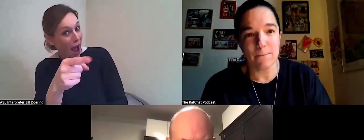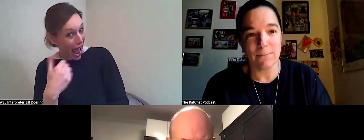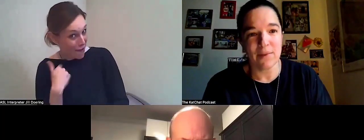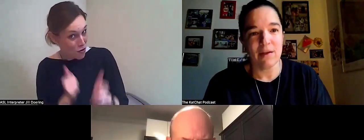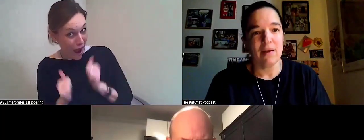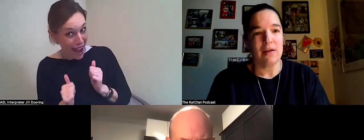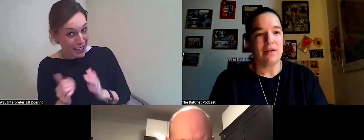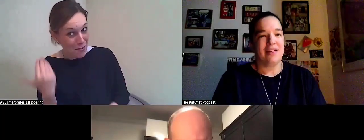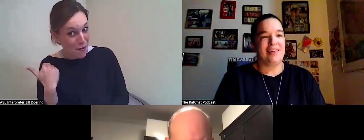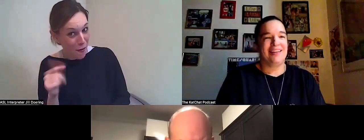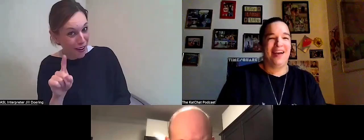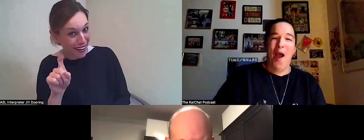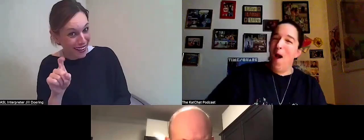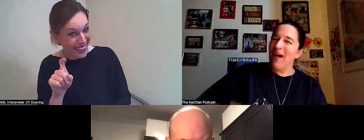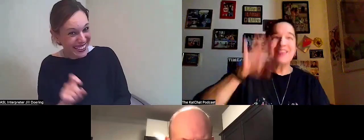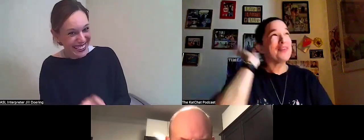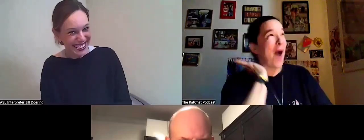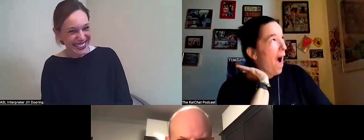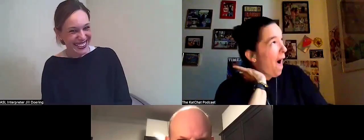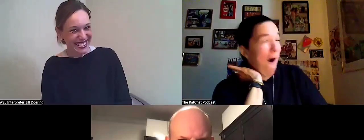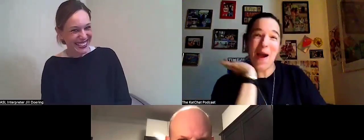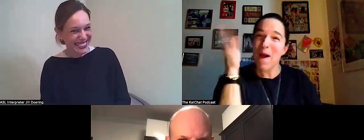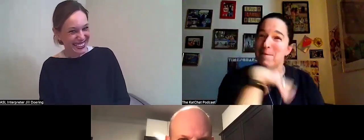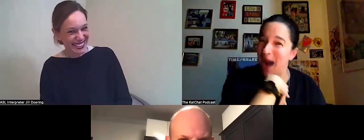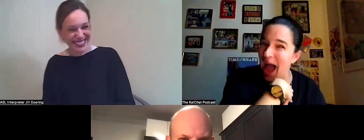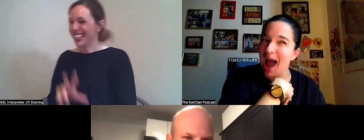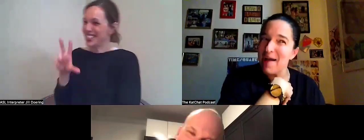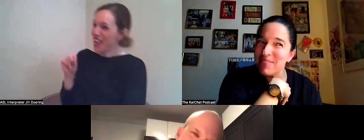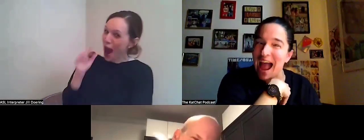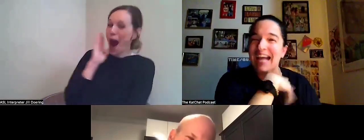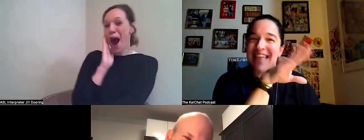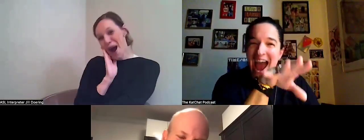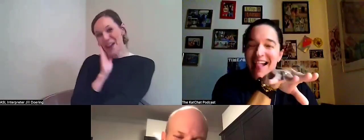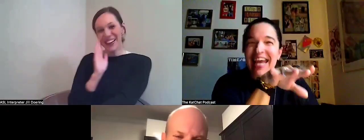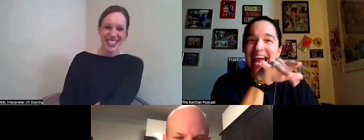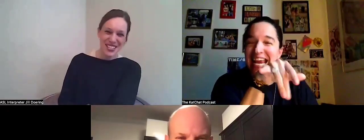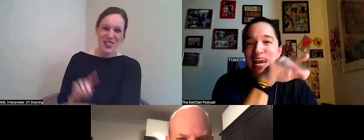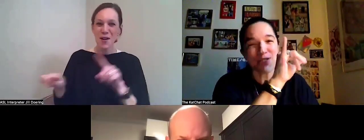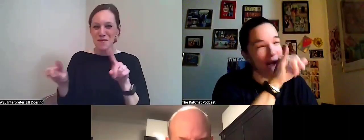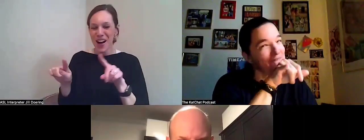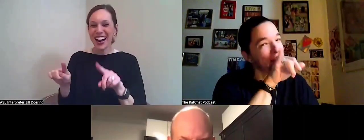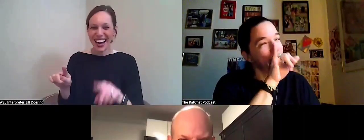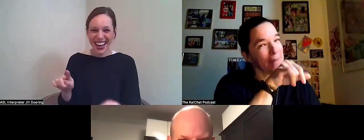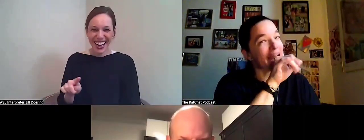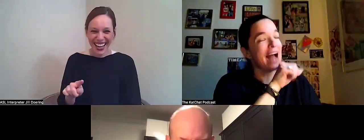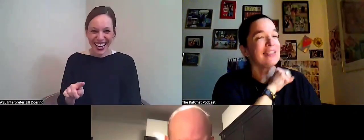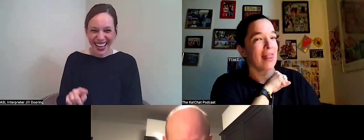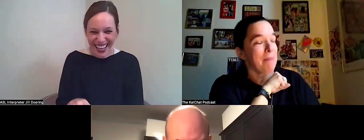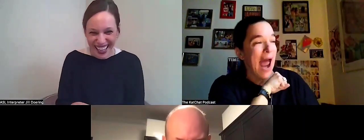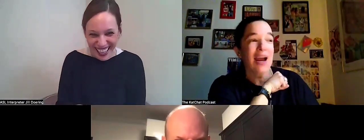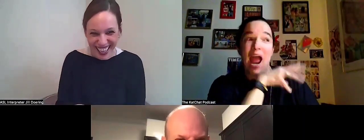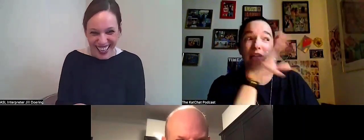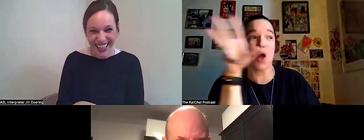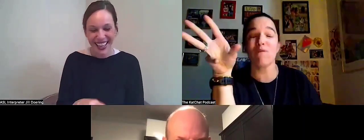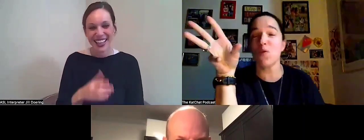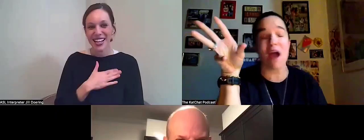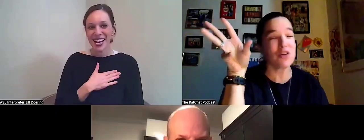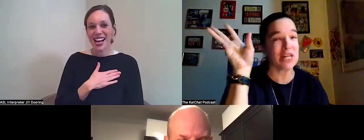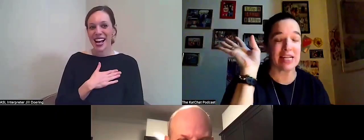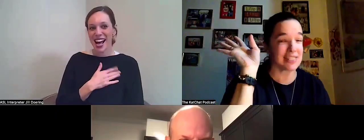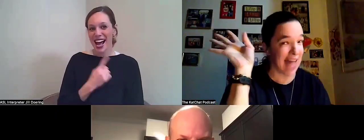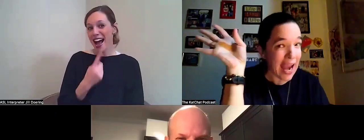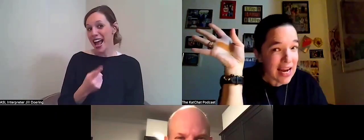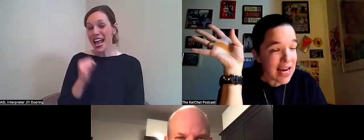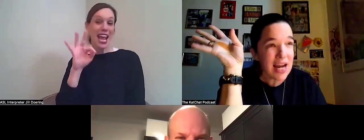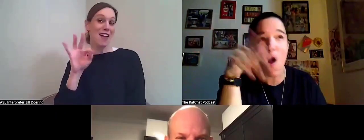acted? Have you ever been on stage? Oh no, but I'm like telling each of my guests on the podcast. So if you